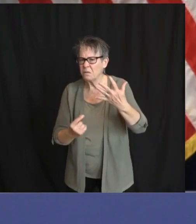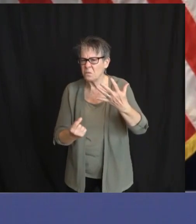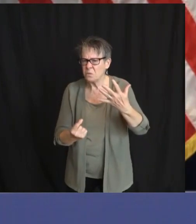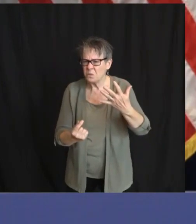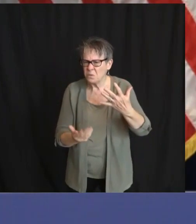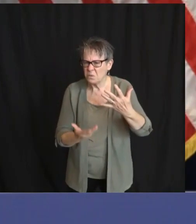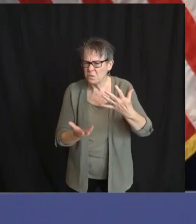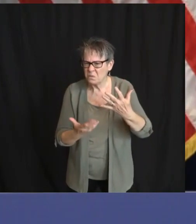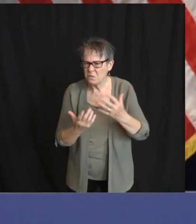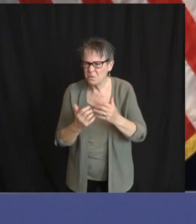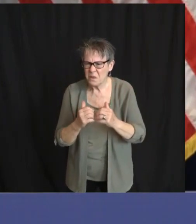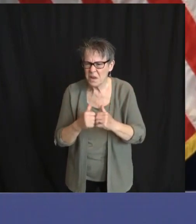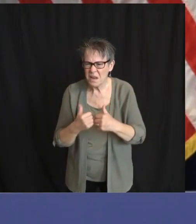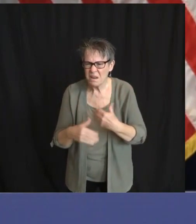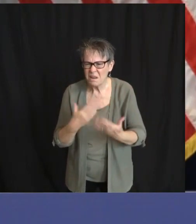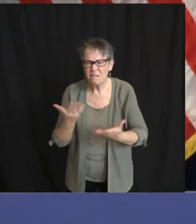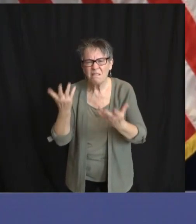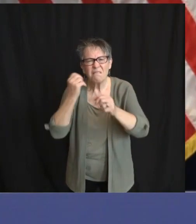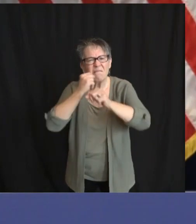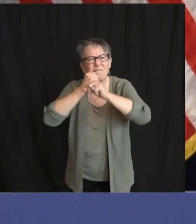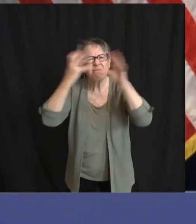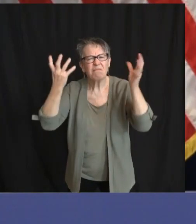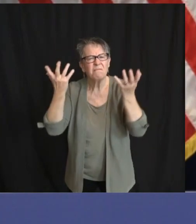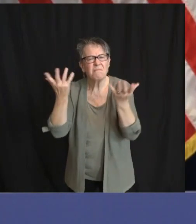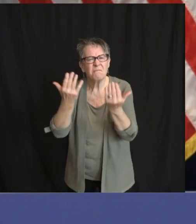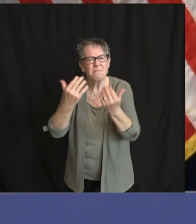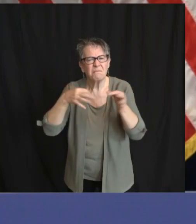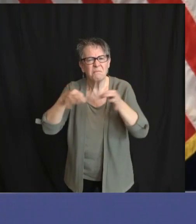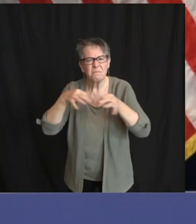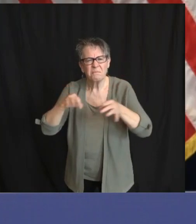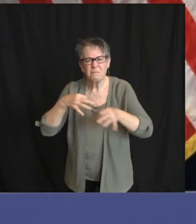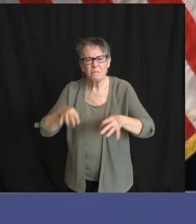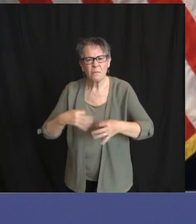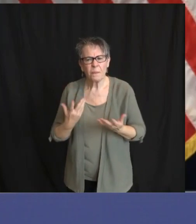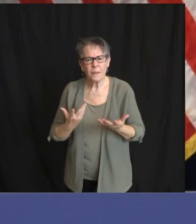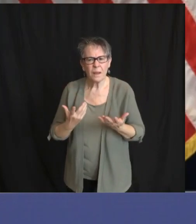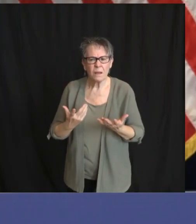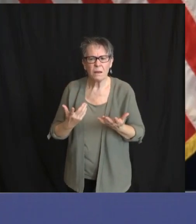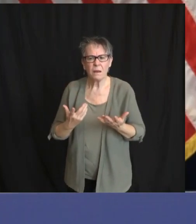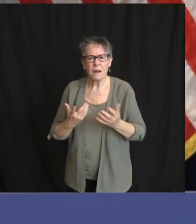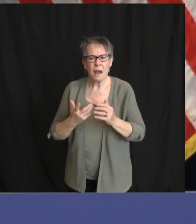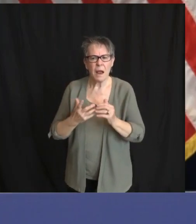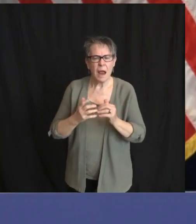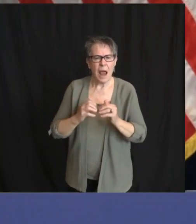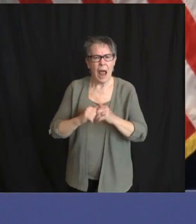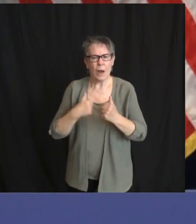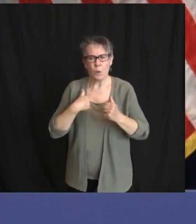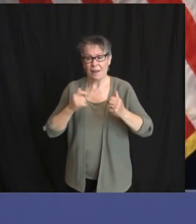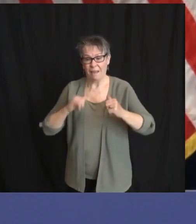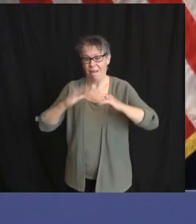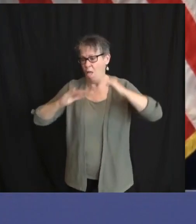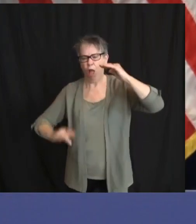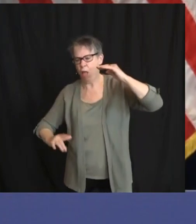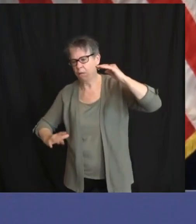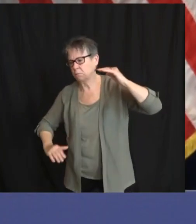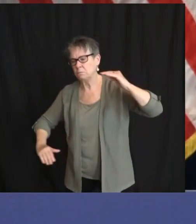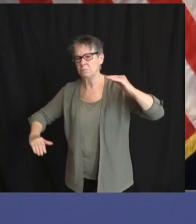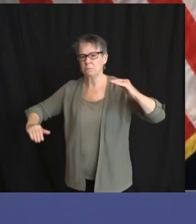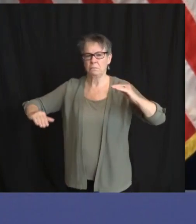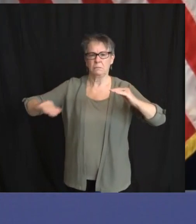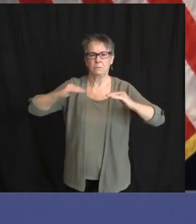had, or these racial and social inequities that we're discussing literally almost every day. So thank you for that. Dave, you get